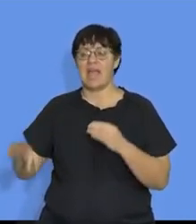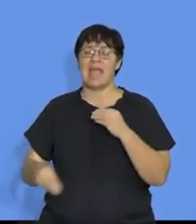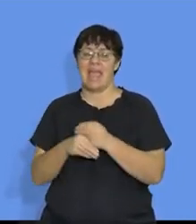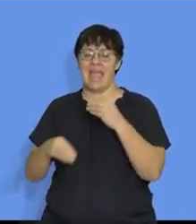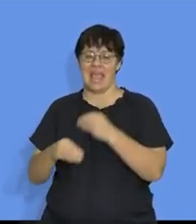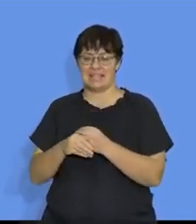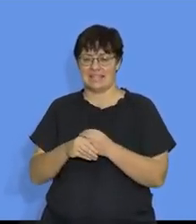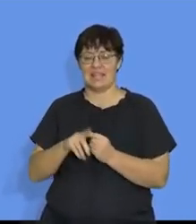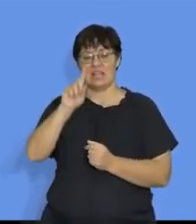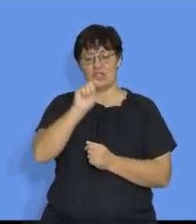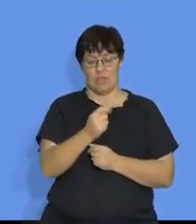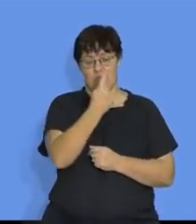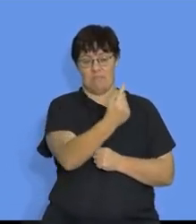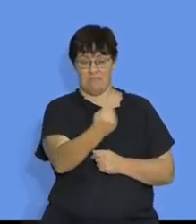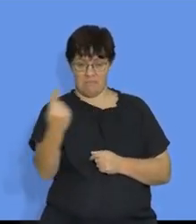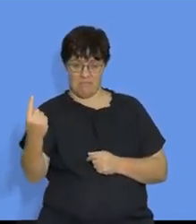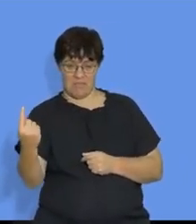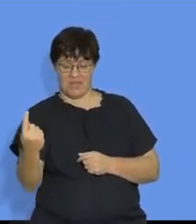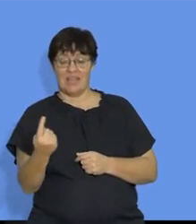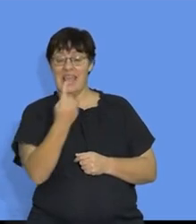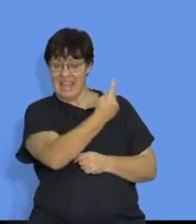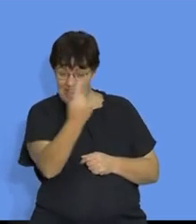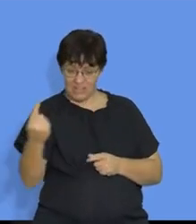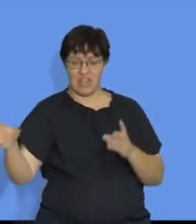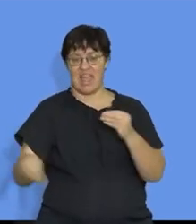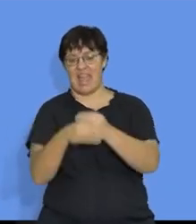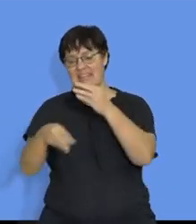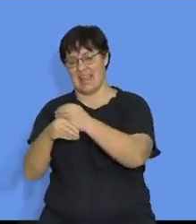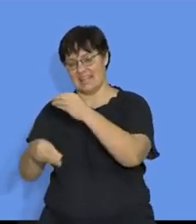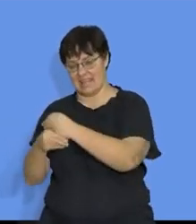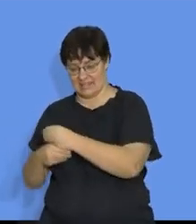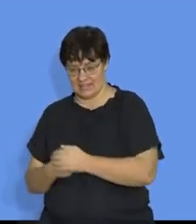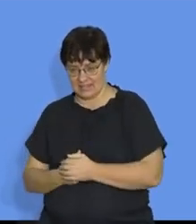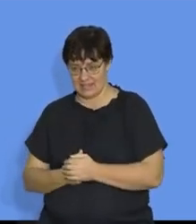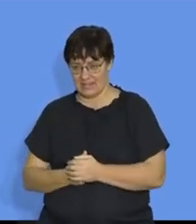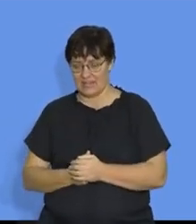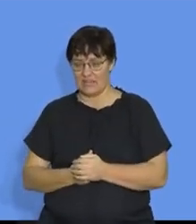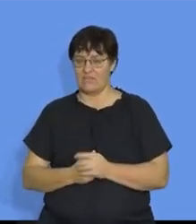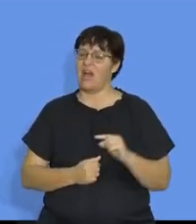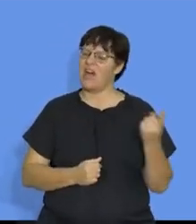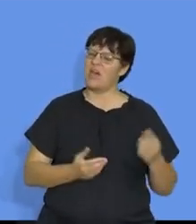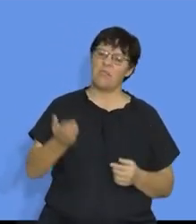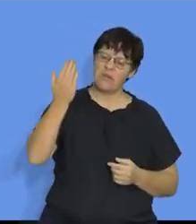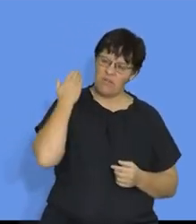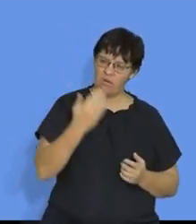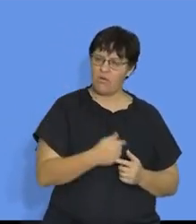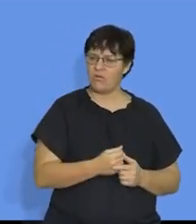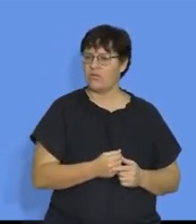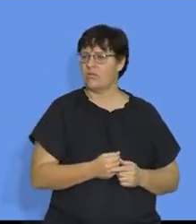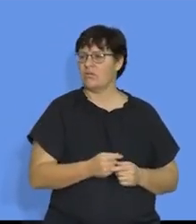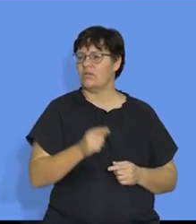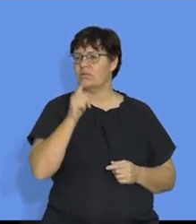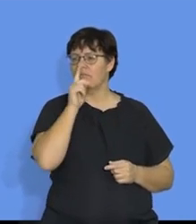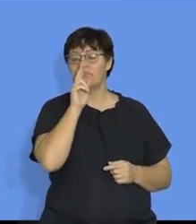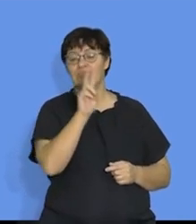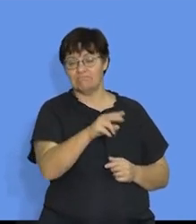involve adding the specific terms of a geometric sequence together. If you've tuned in another time or if you